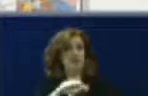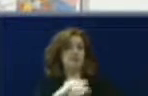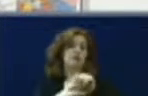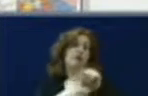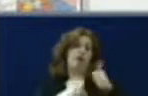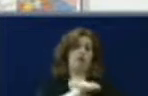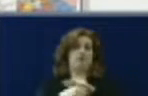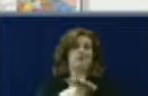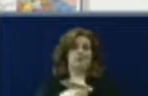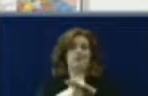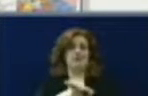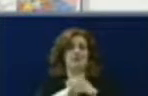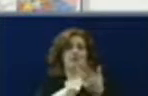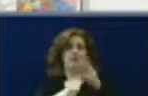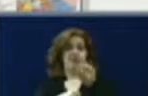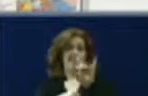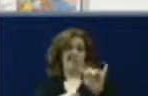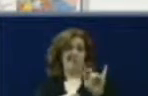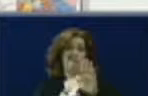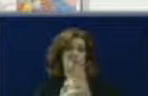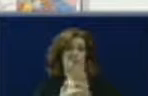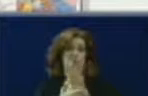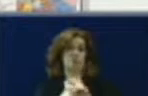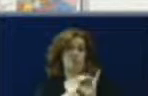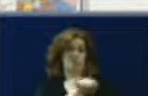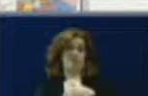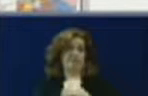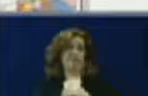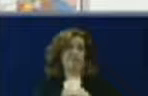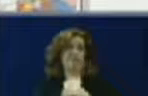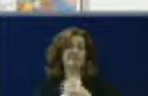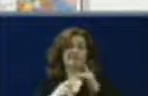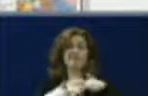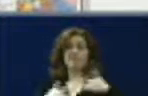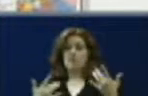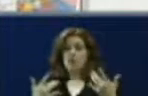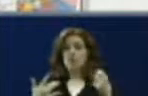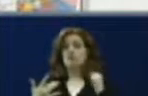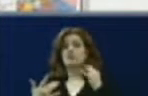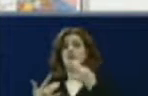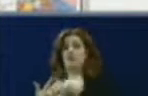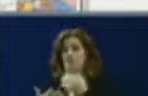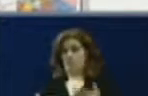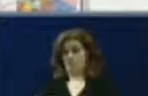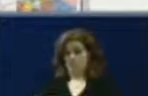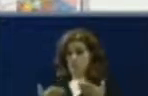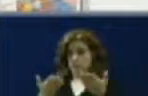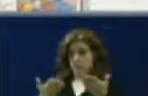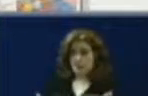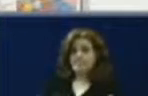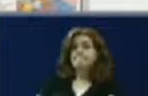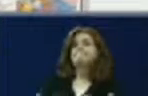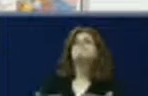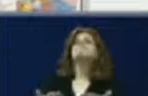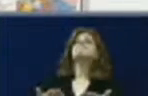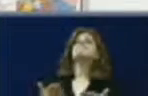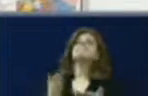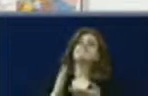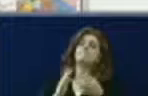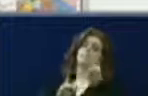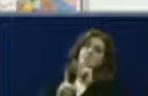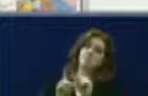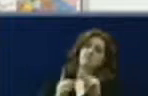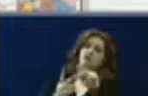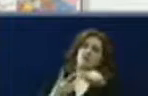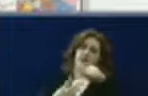areas of the county for that school. So in terms of staff recommendations, we view option 1